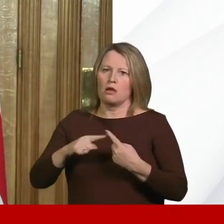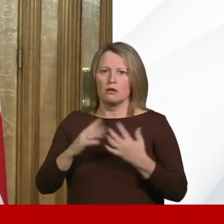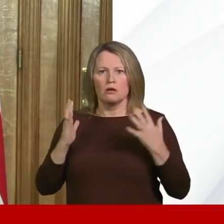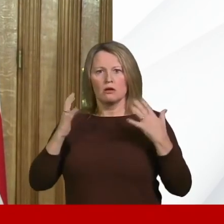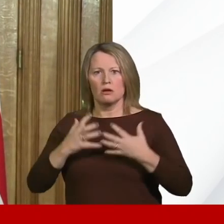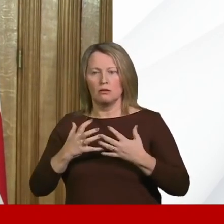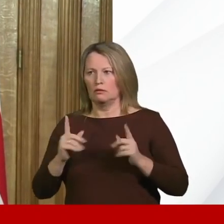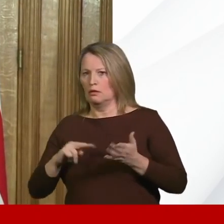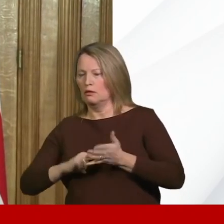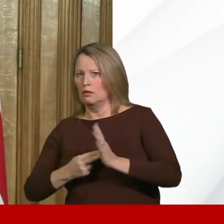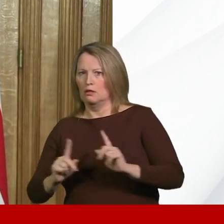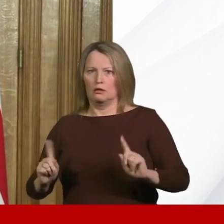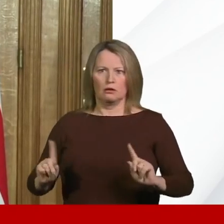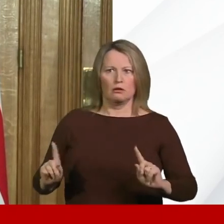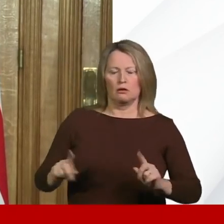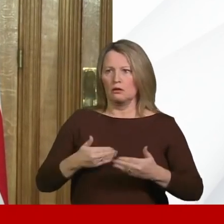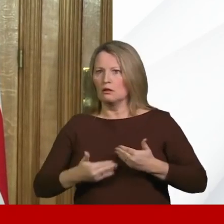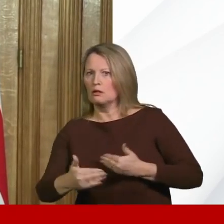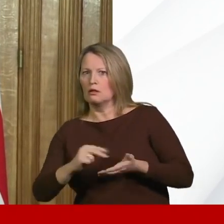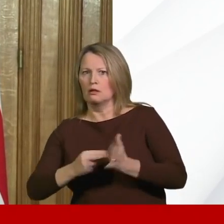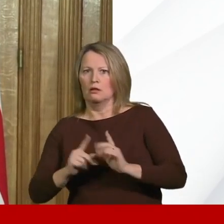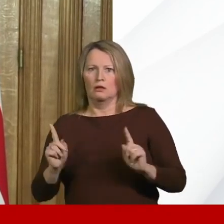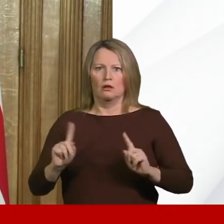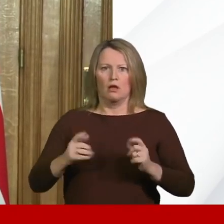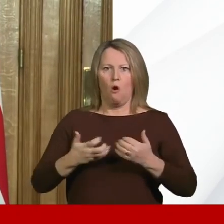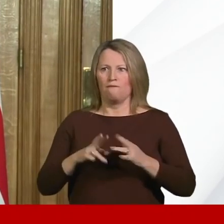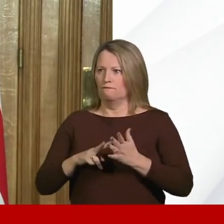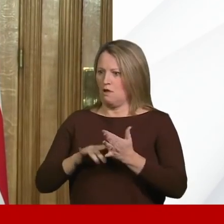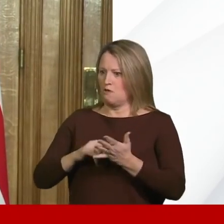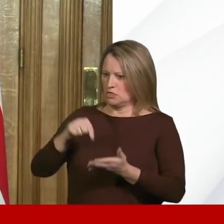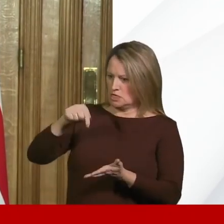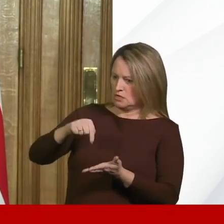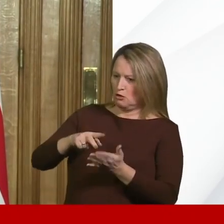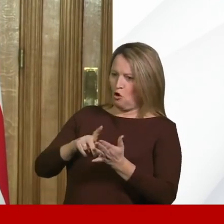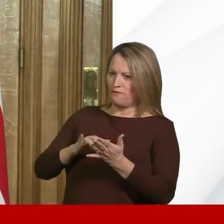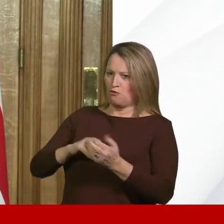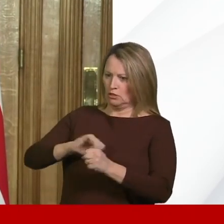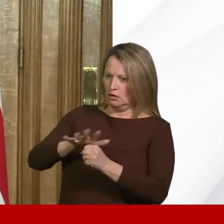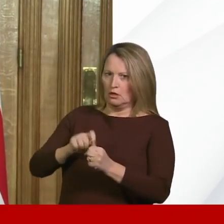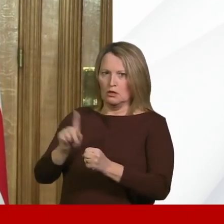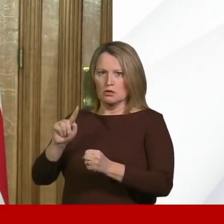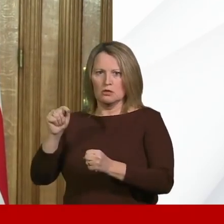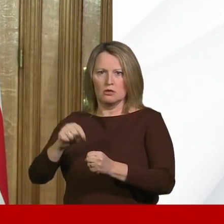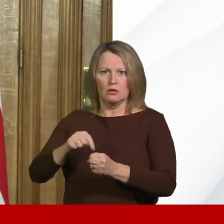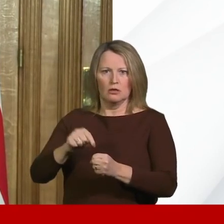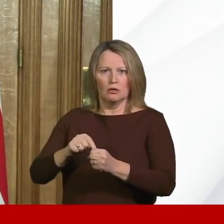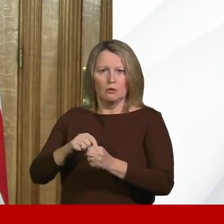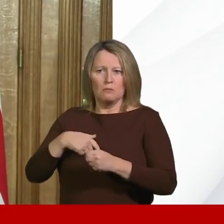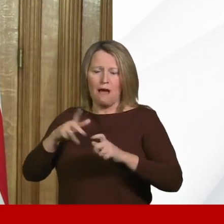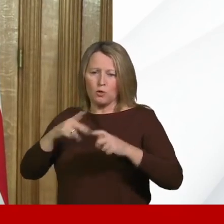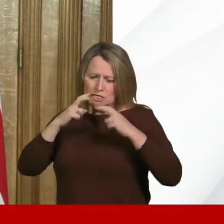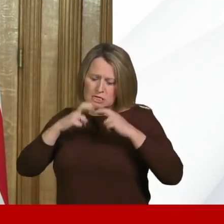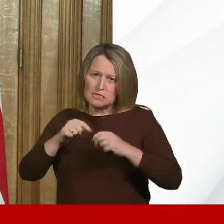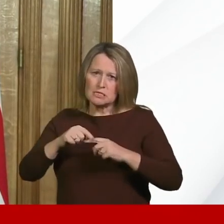reasons alone, whilst doing what we can, as I said, to protect our ability to keep the NHS going